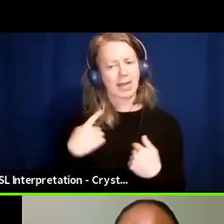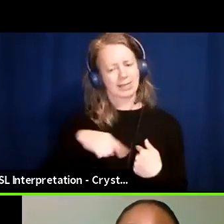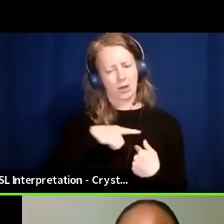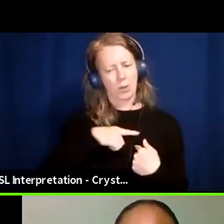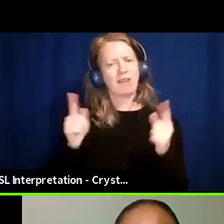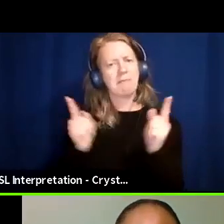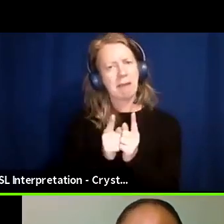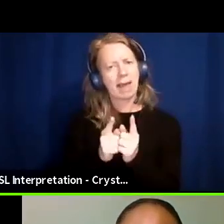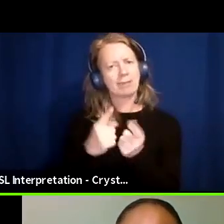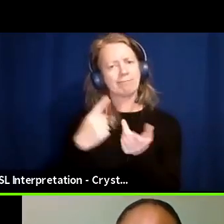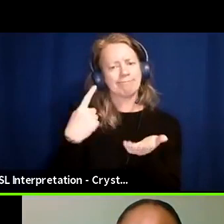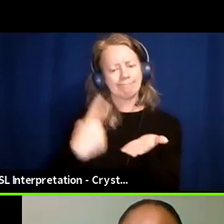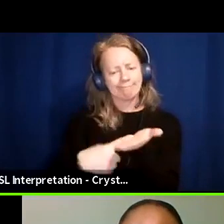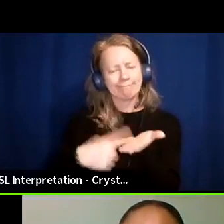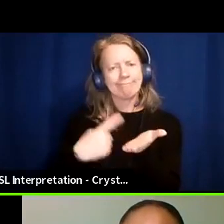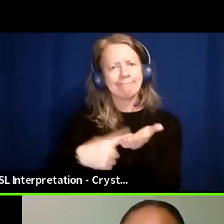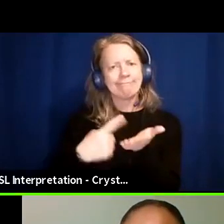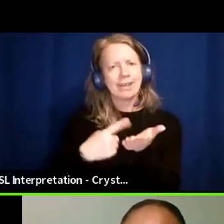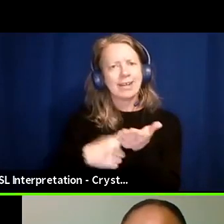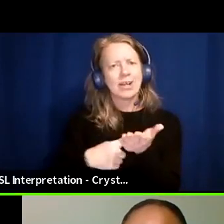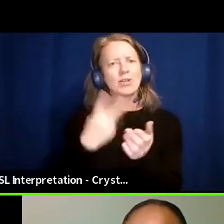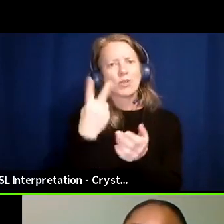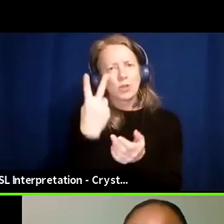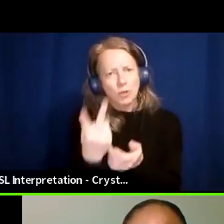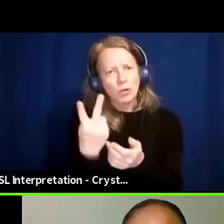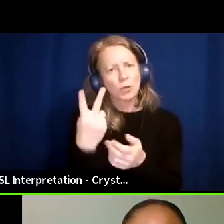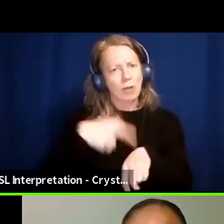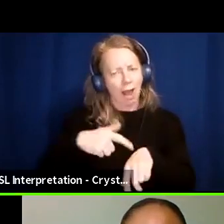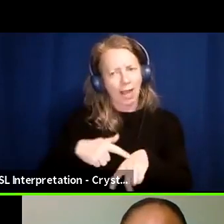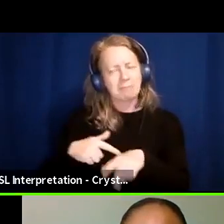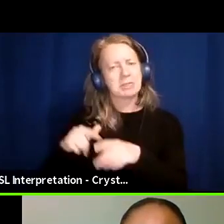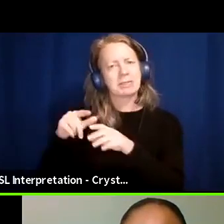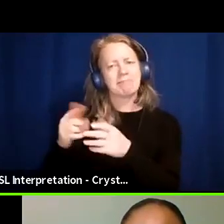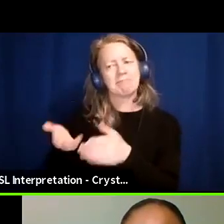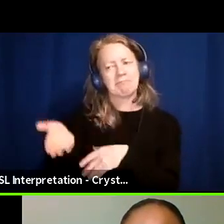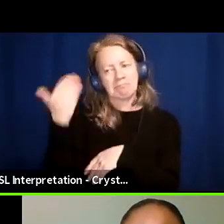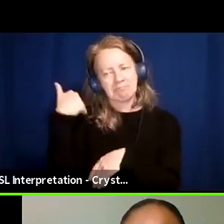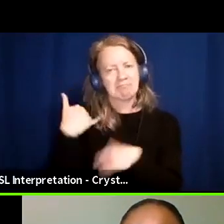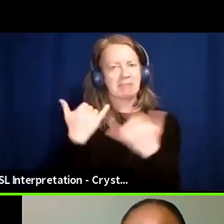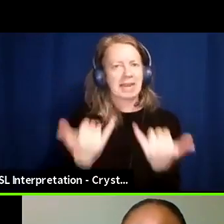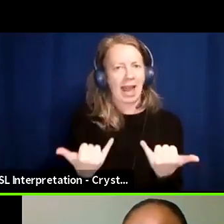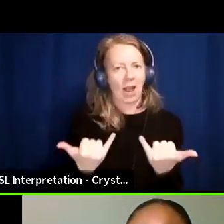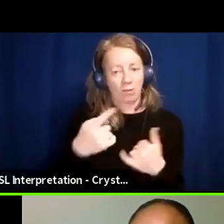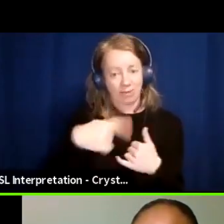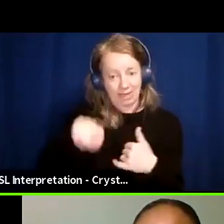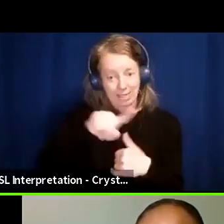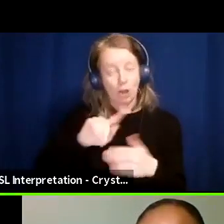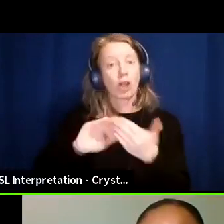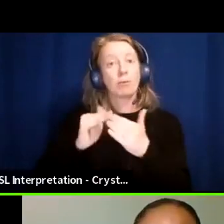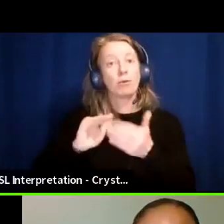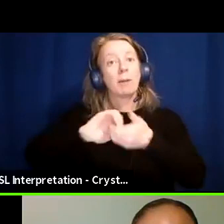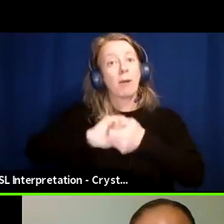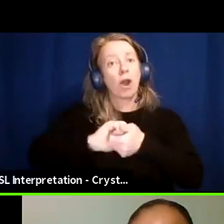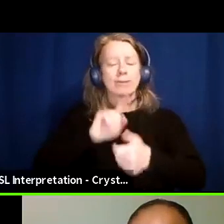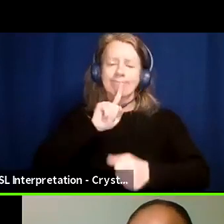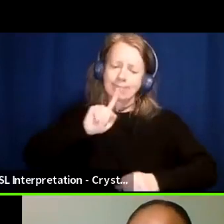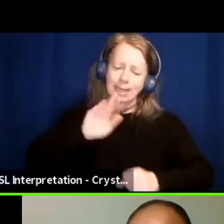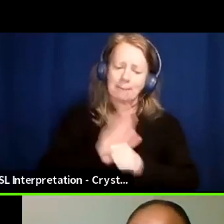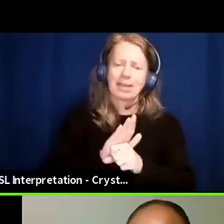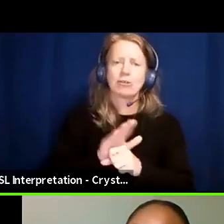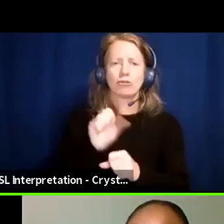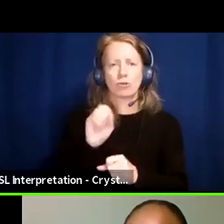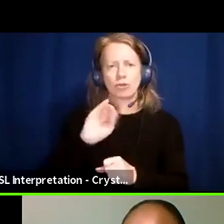conversations with community partners that are really committed to social justice, the history that's